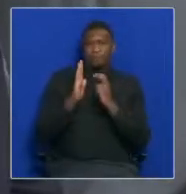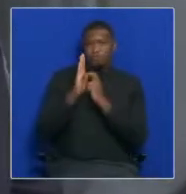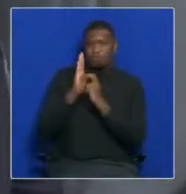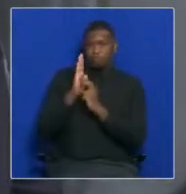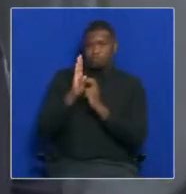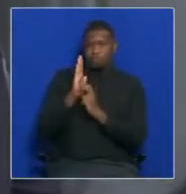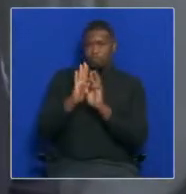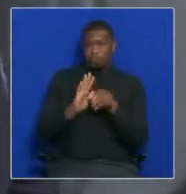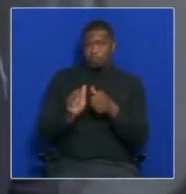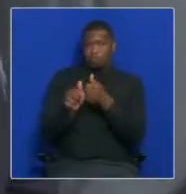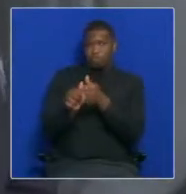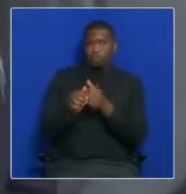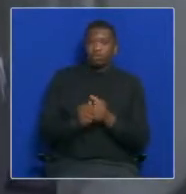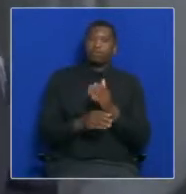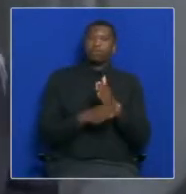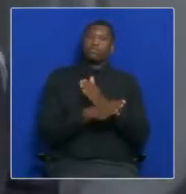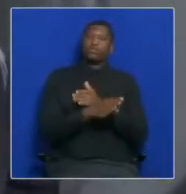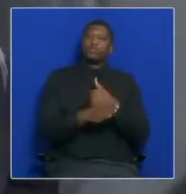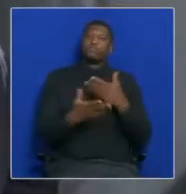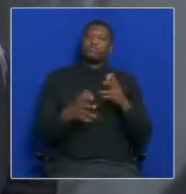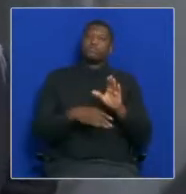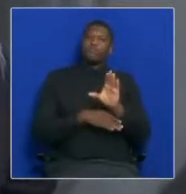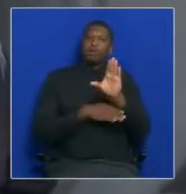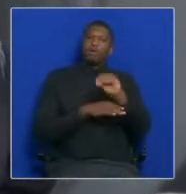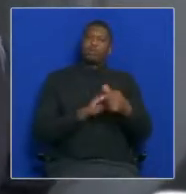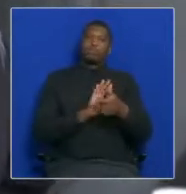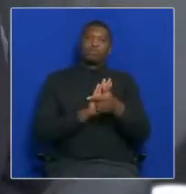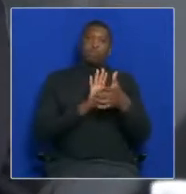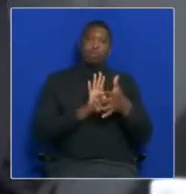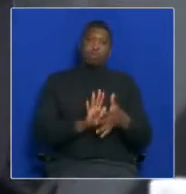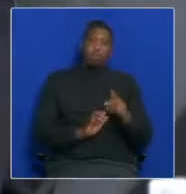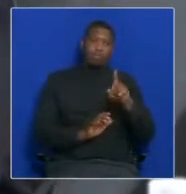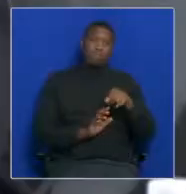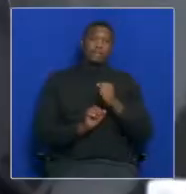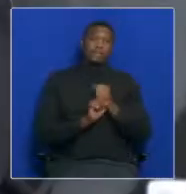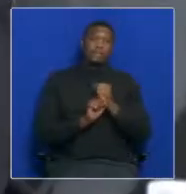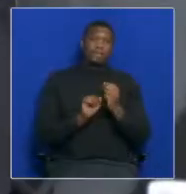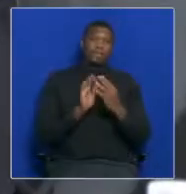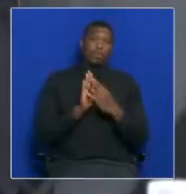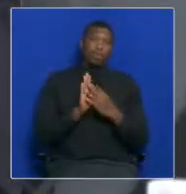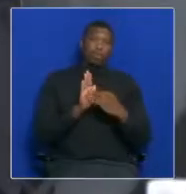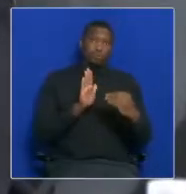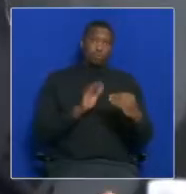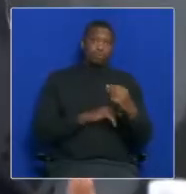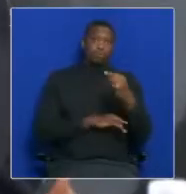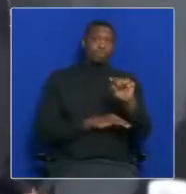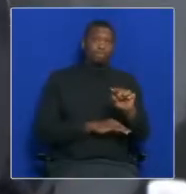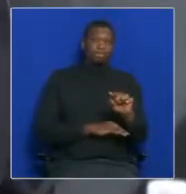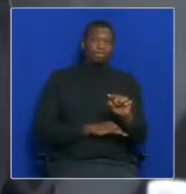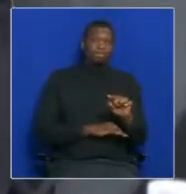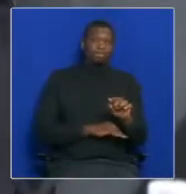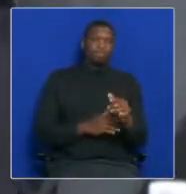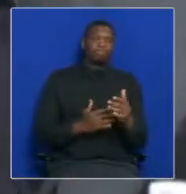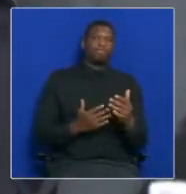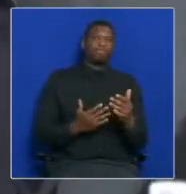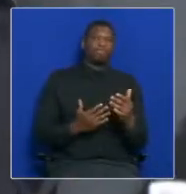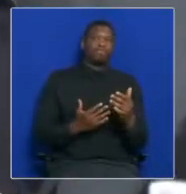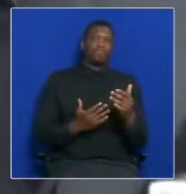had earlier asked the attorneys to make copies of a set of